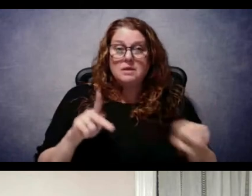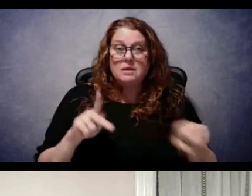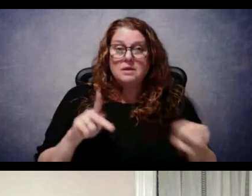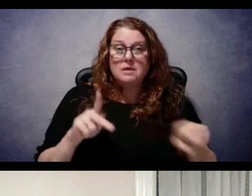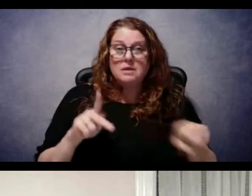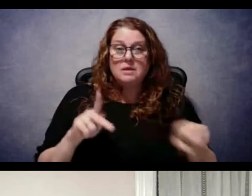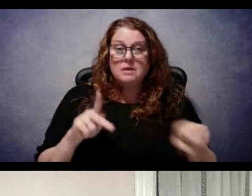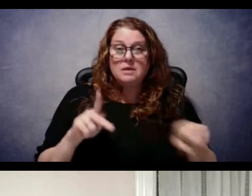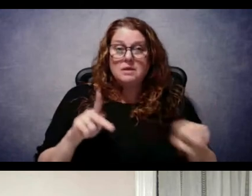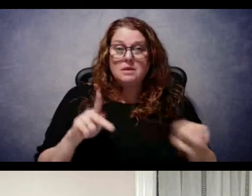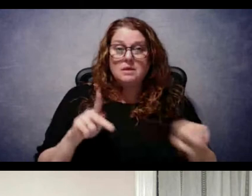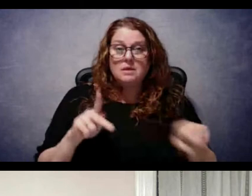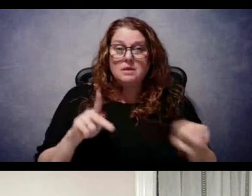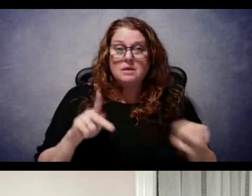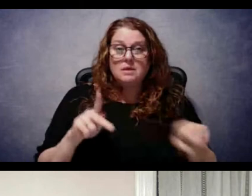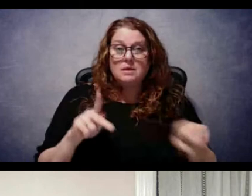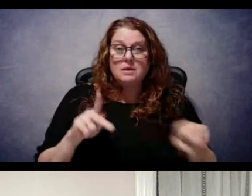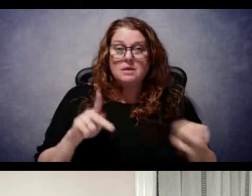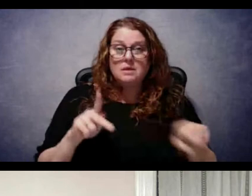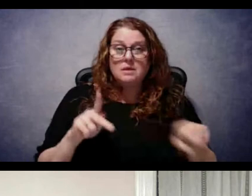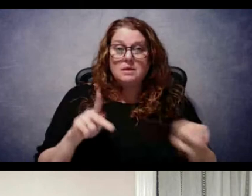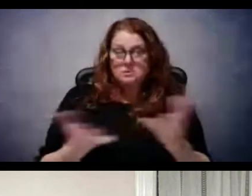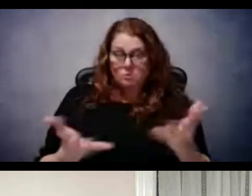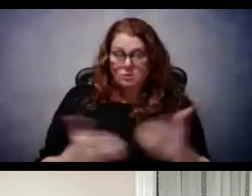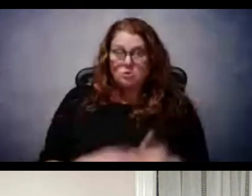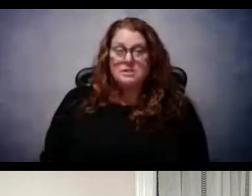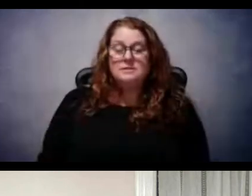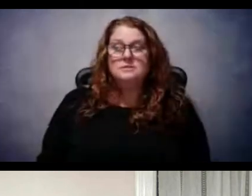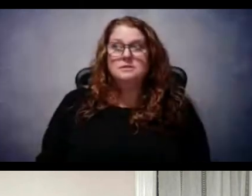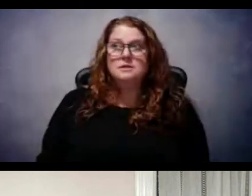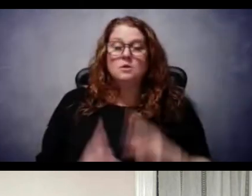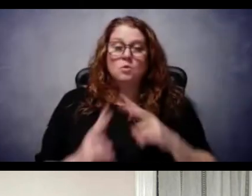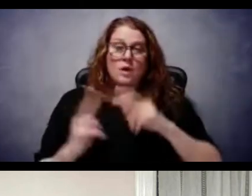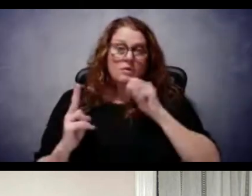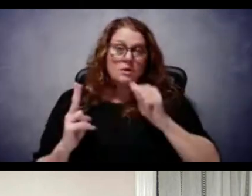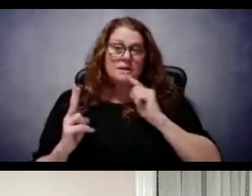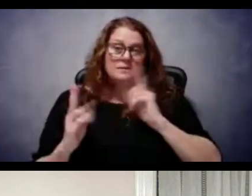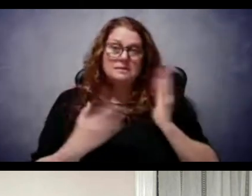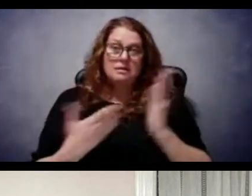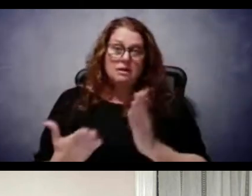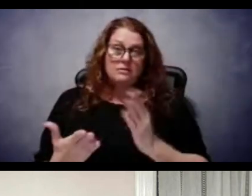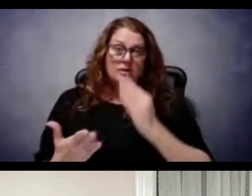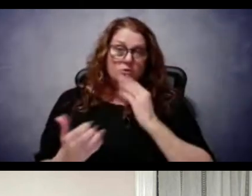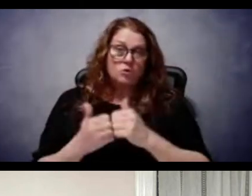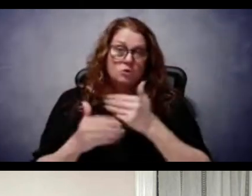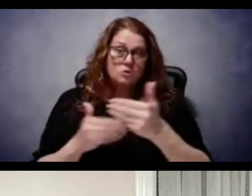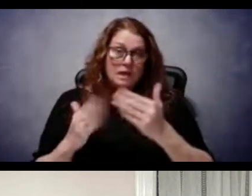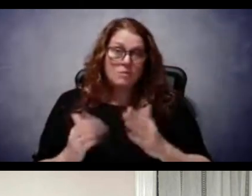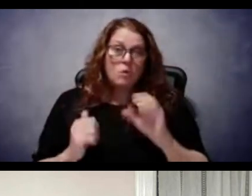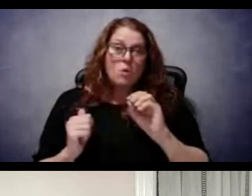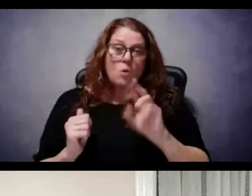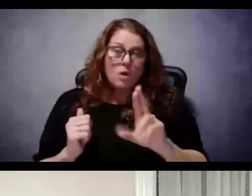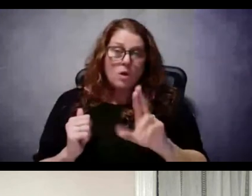and helping out with those food distributions, whether it's delivering food to your neighbors